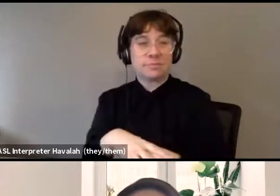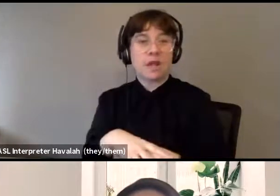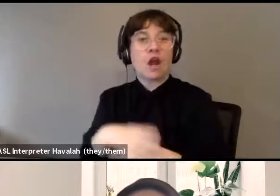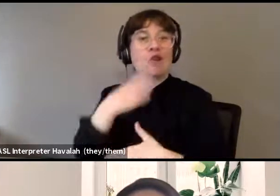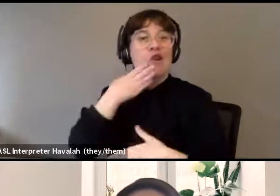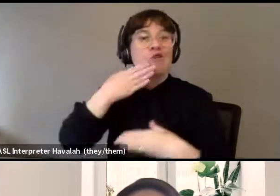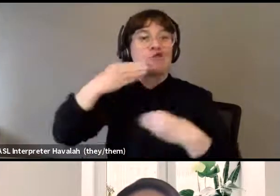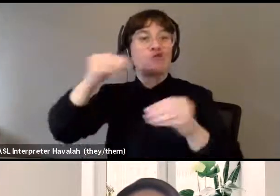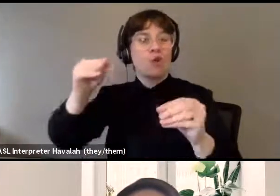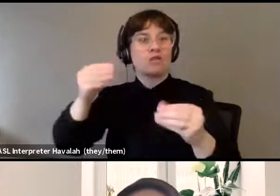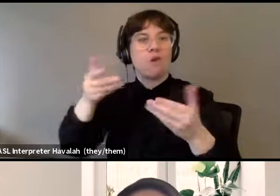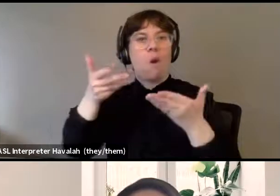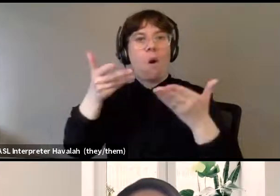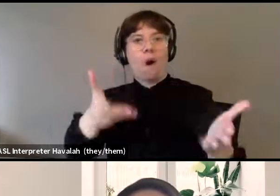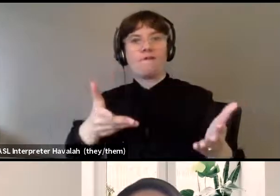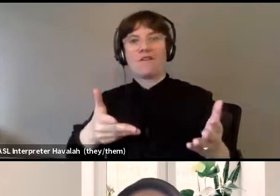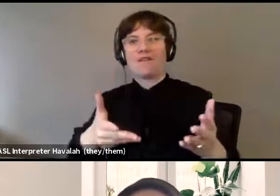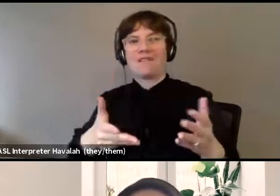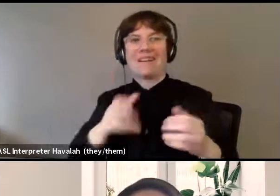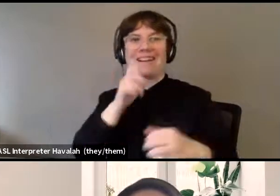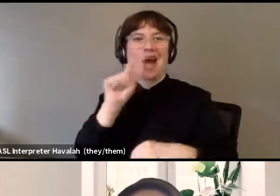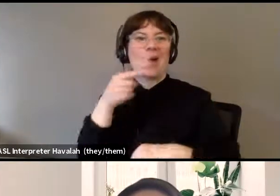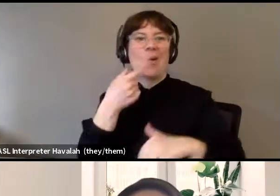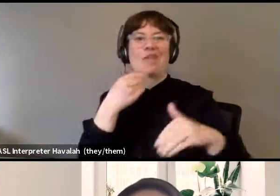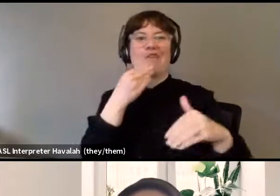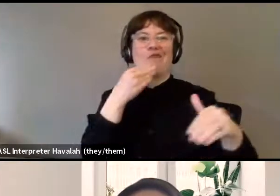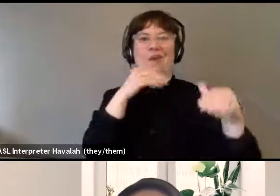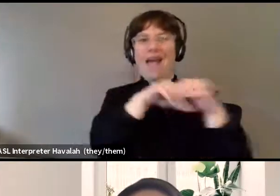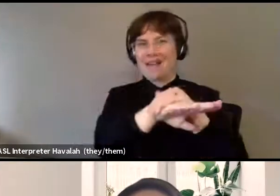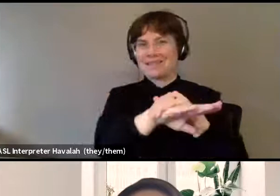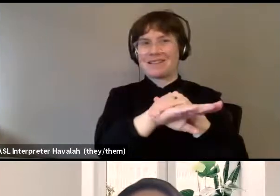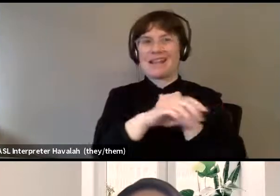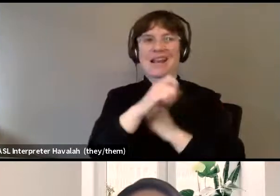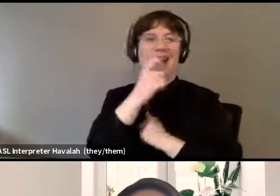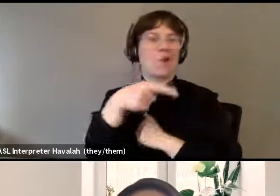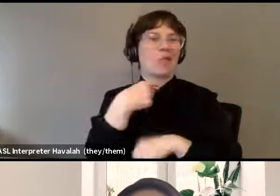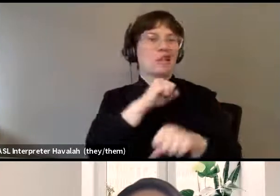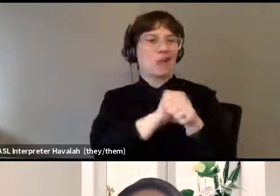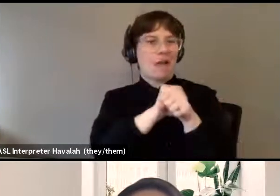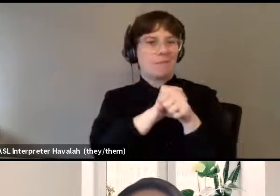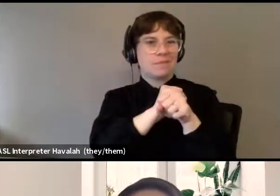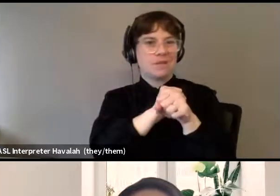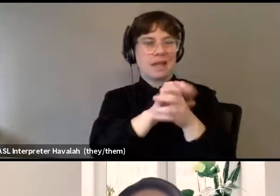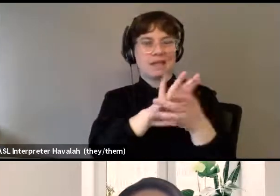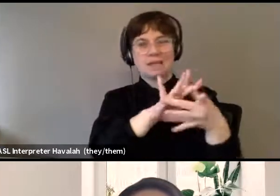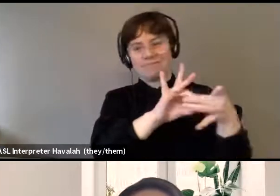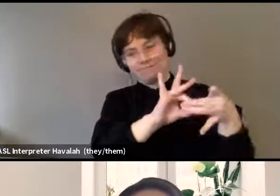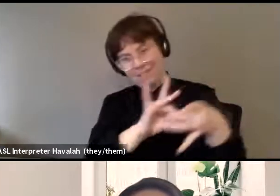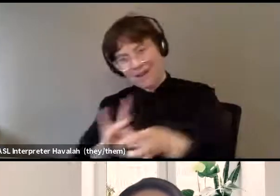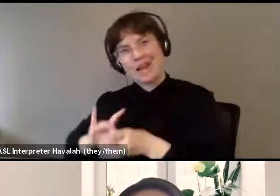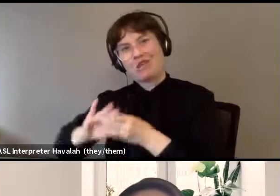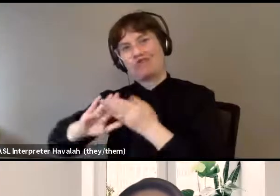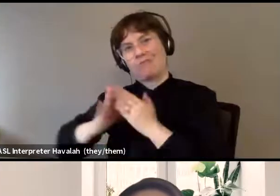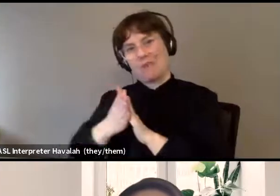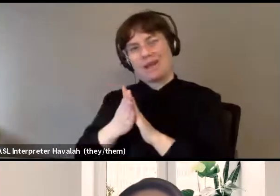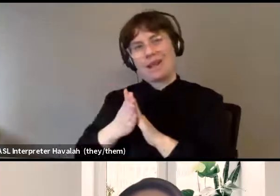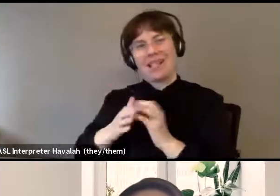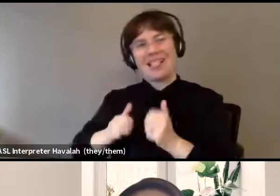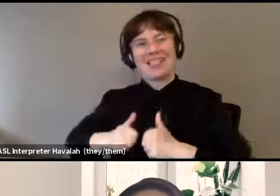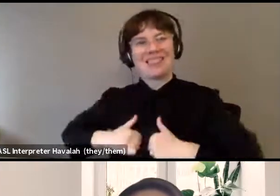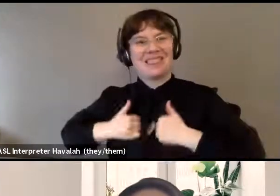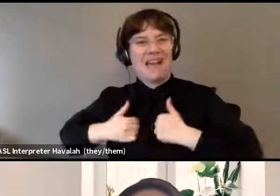stores offer far more than just food access and jobs. They really become part of the lifeblood of a community.